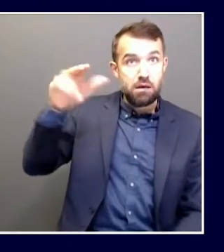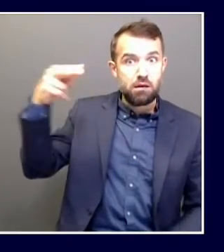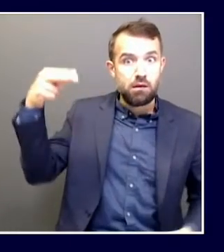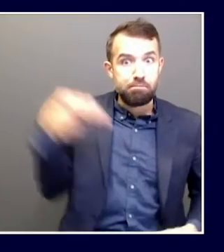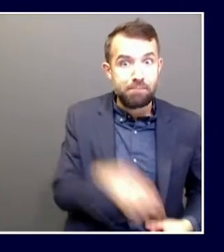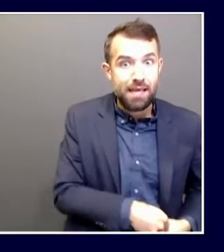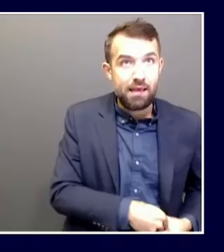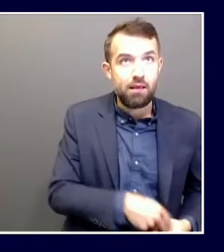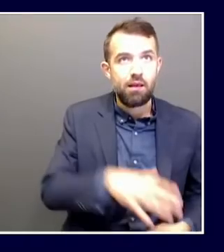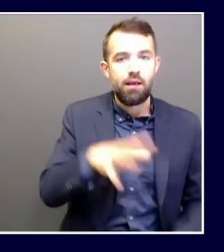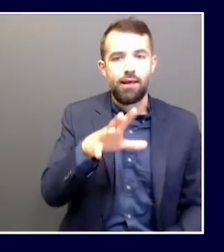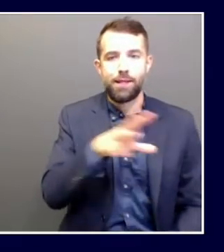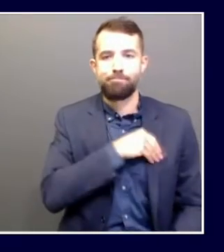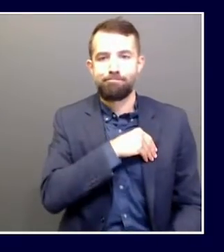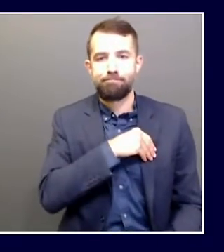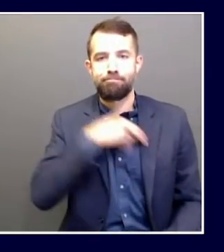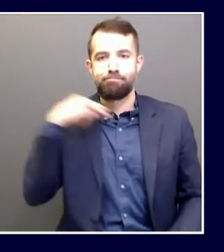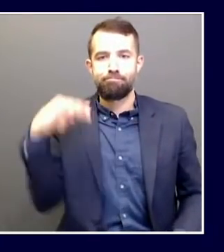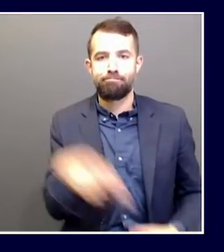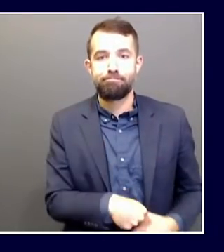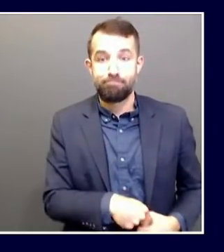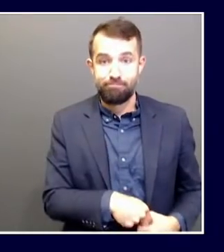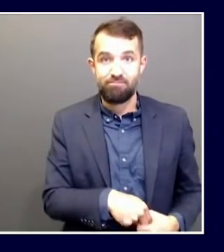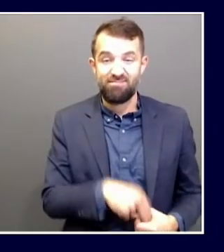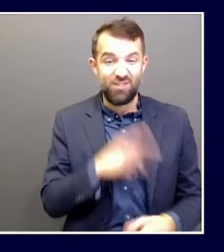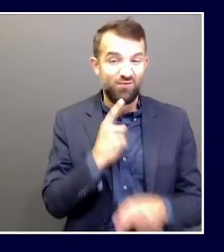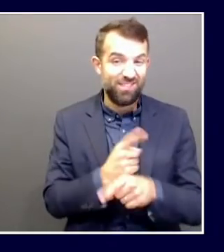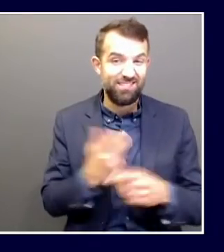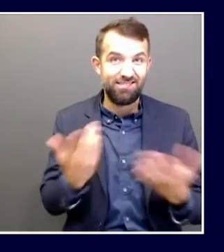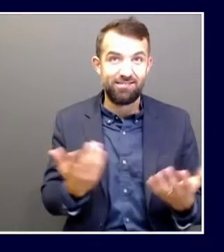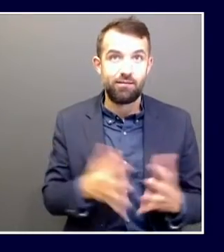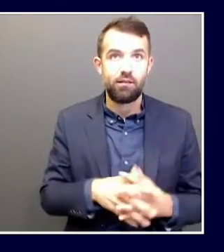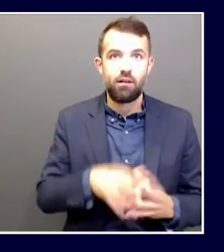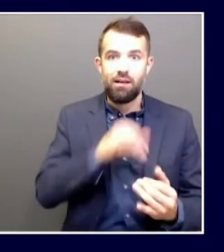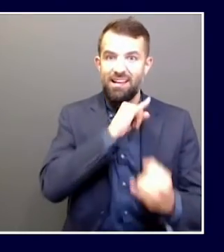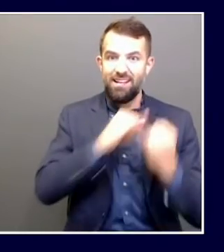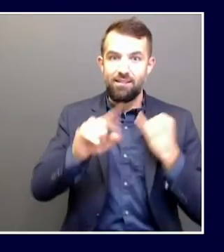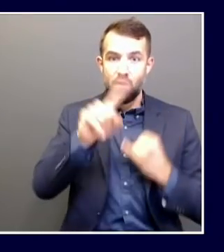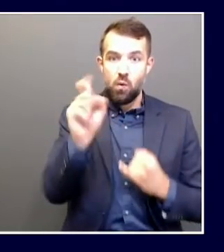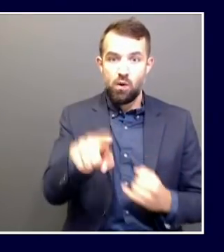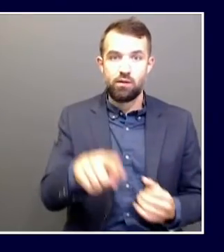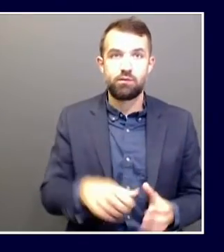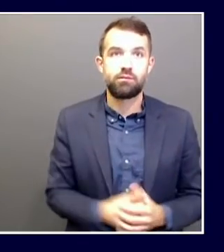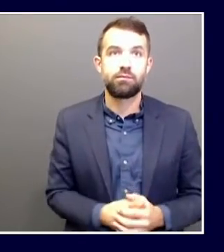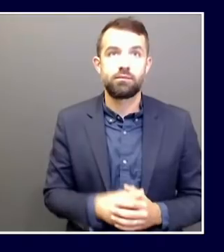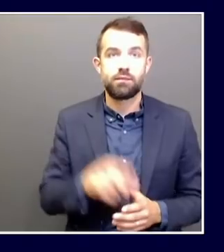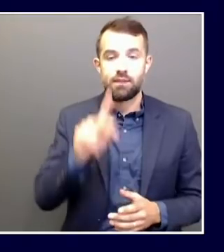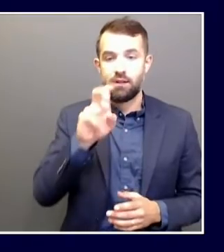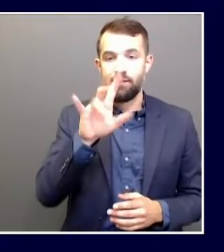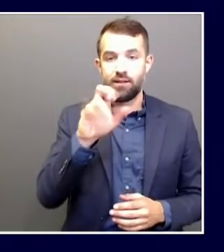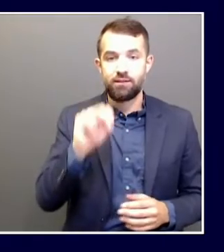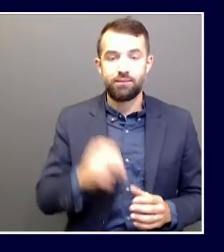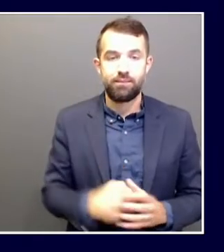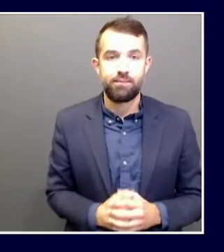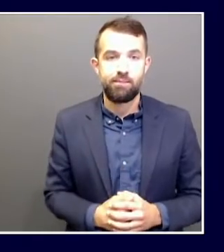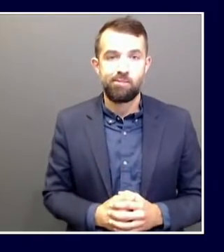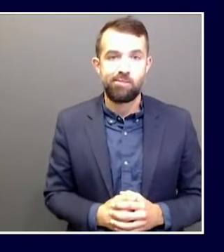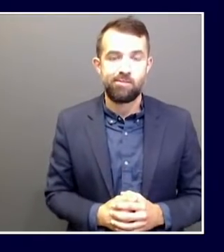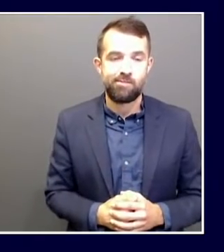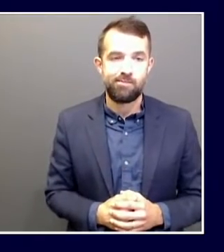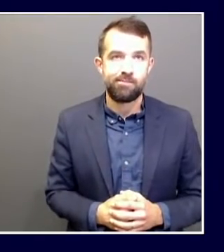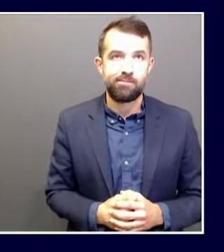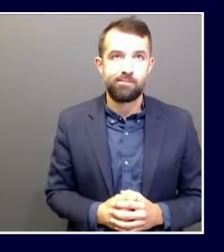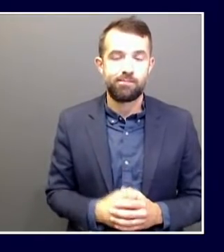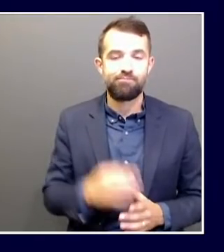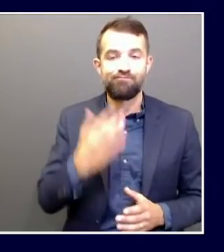that's good. Thank you. Thanks, Steve. And the final question for the afternoon goes to Kevin Miller. Great. Thanks, Dr. Shah. I